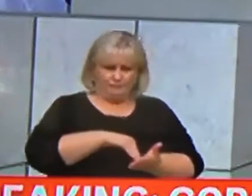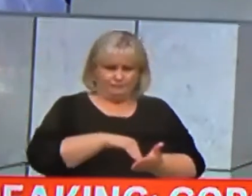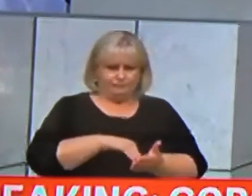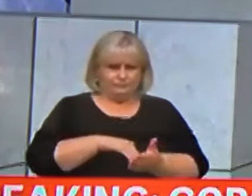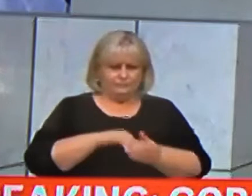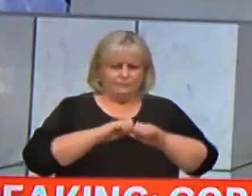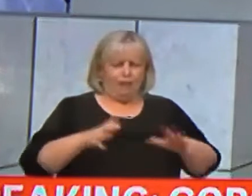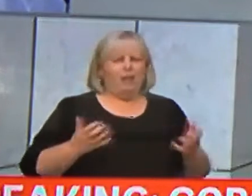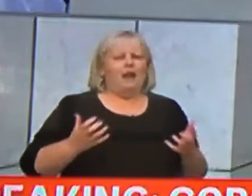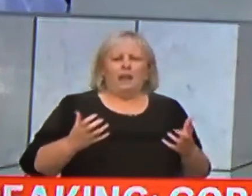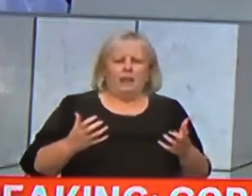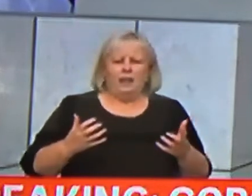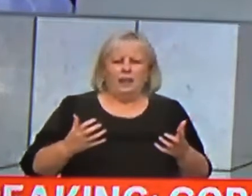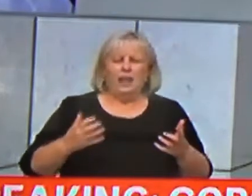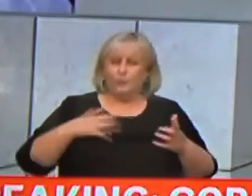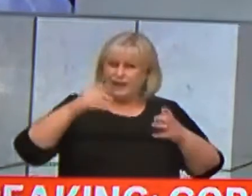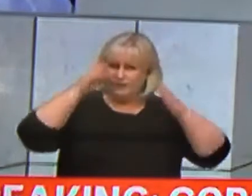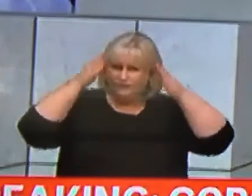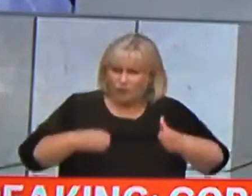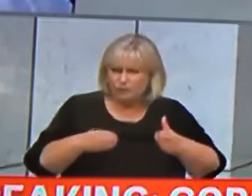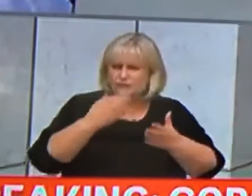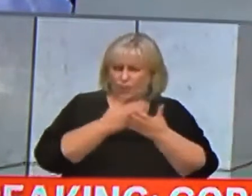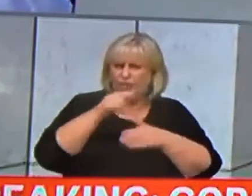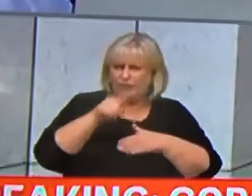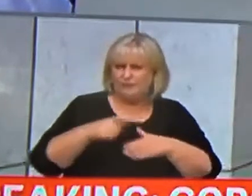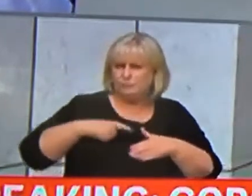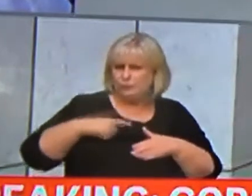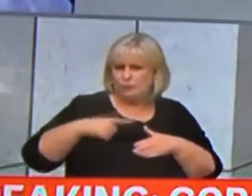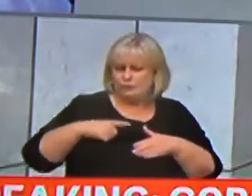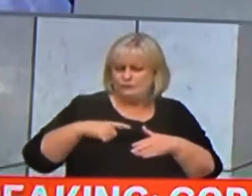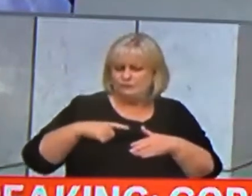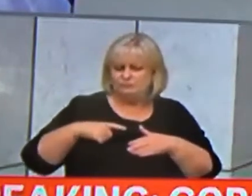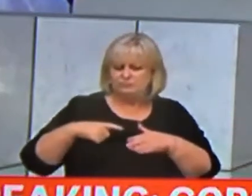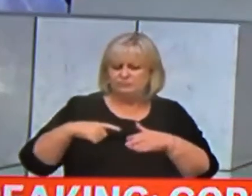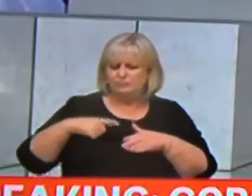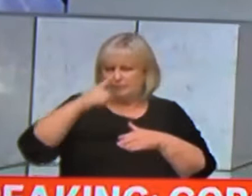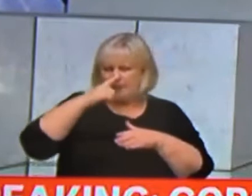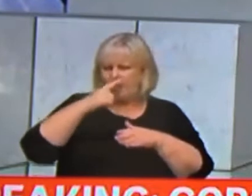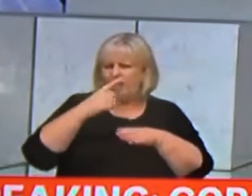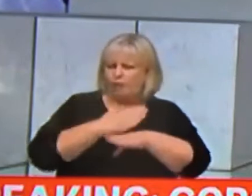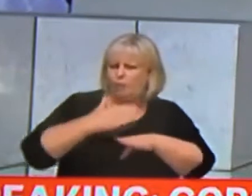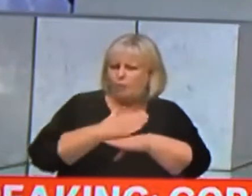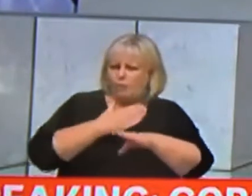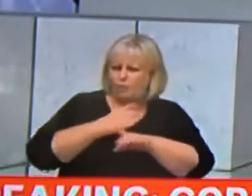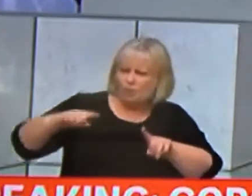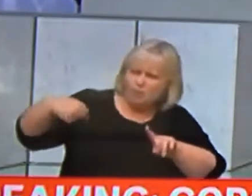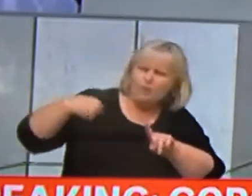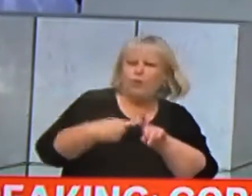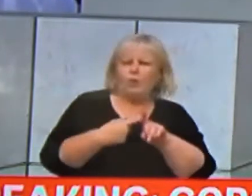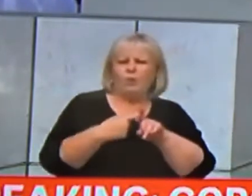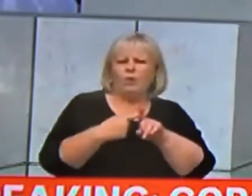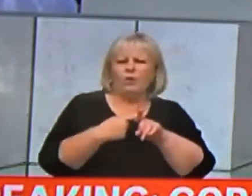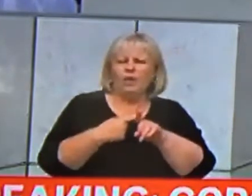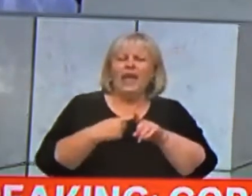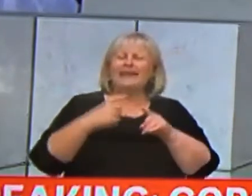can focus on that is because of the great work Australians have done, particularly over the course of the past week, on getting on top of their